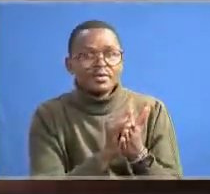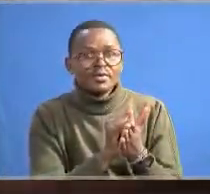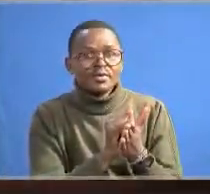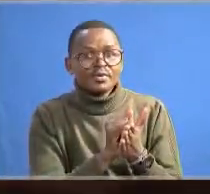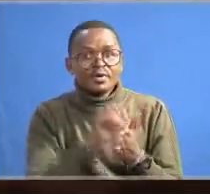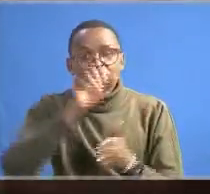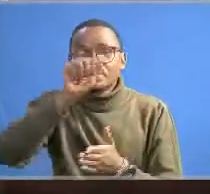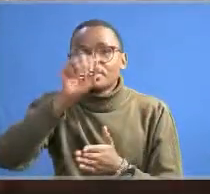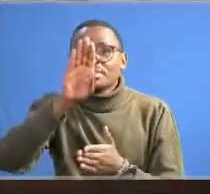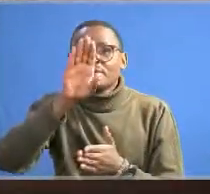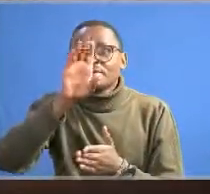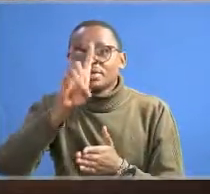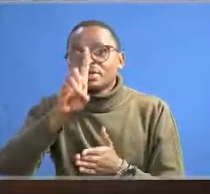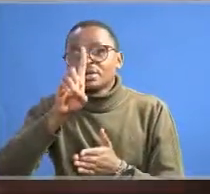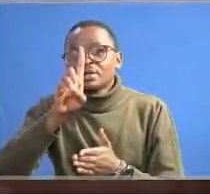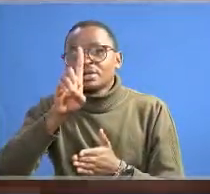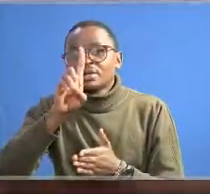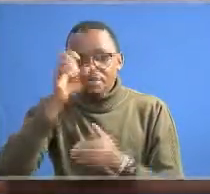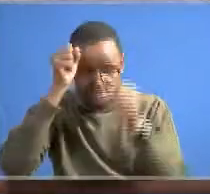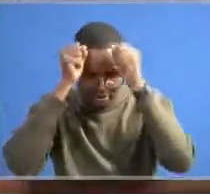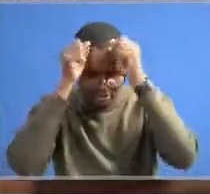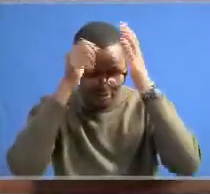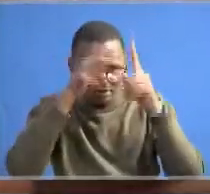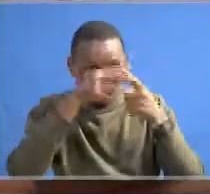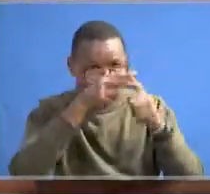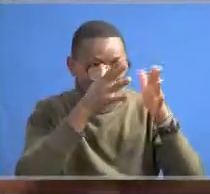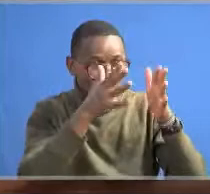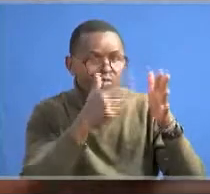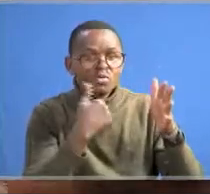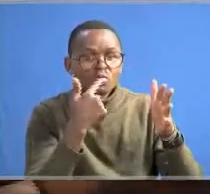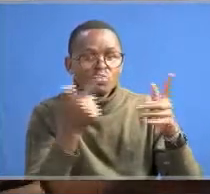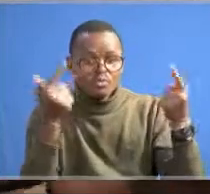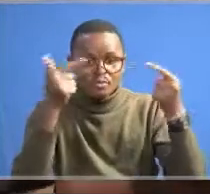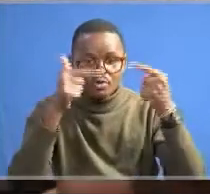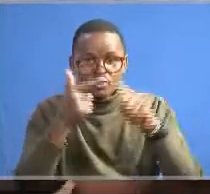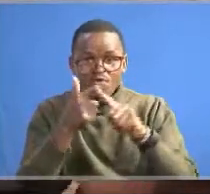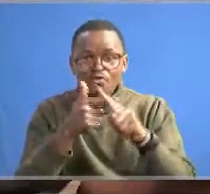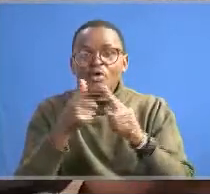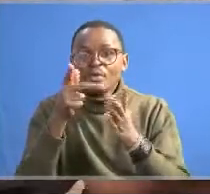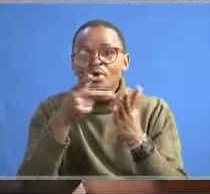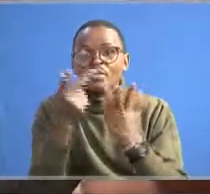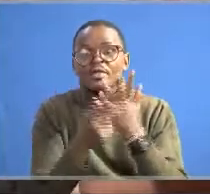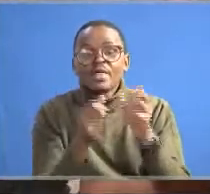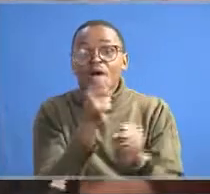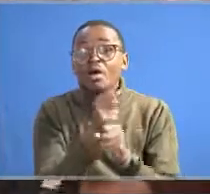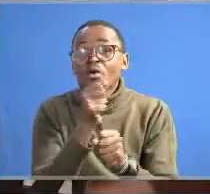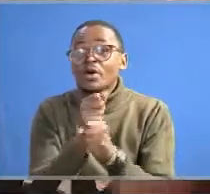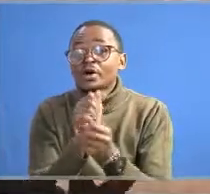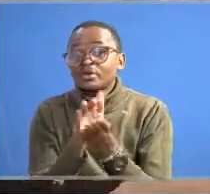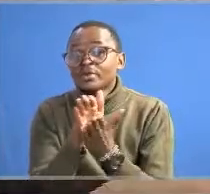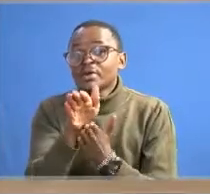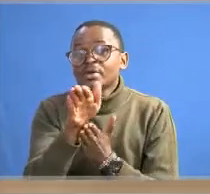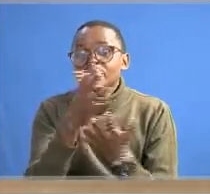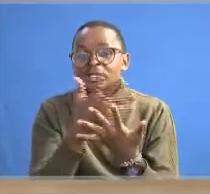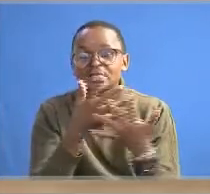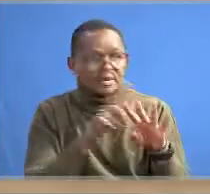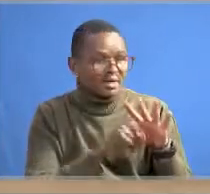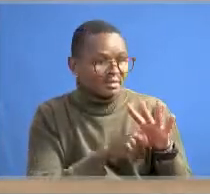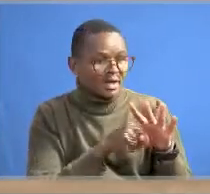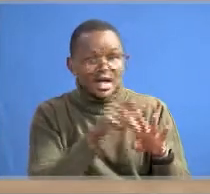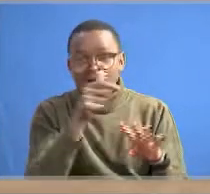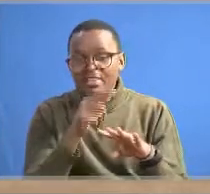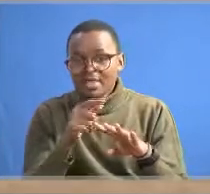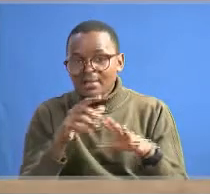at AB3D includes students and engineers who bring prototypes for projects they are working on to be printed. Sometimes